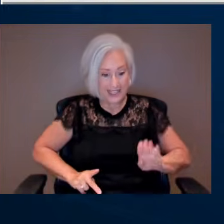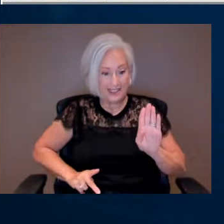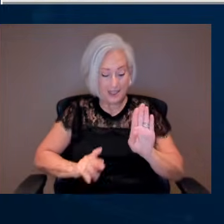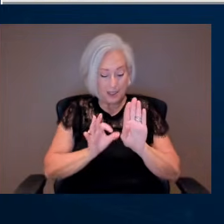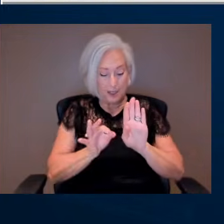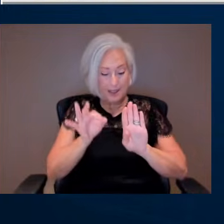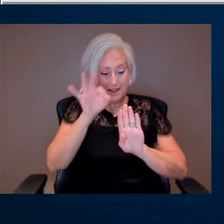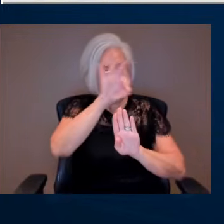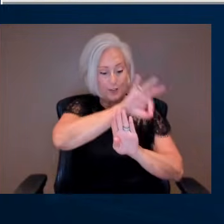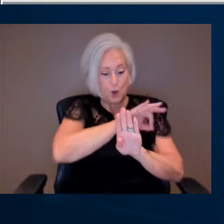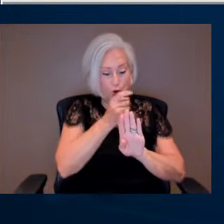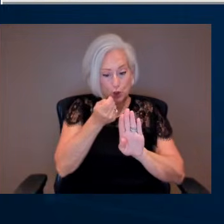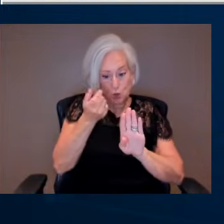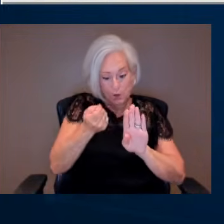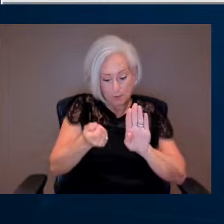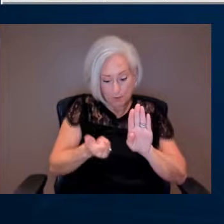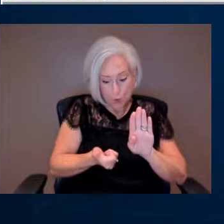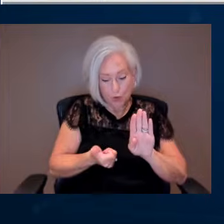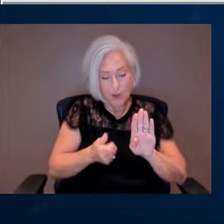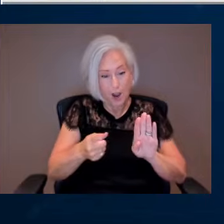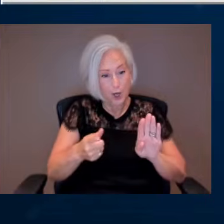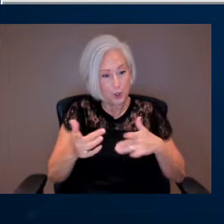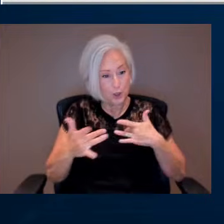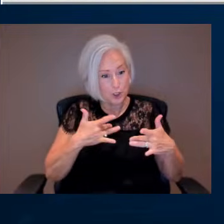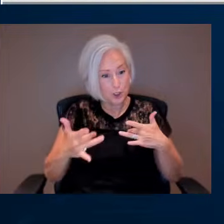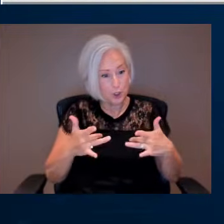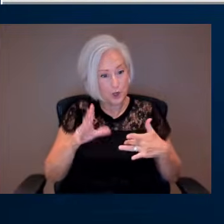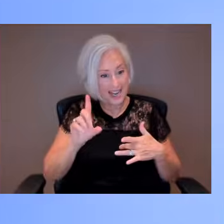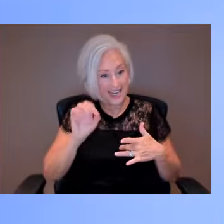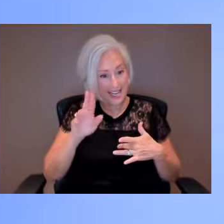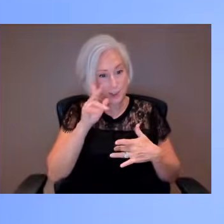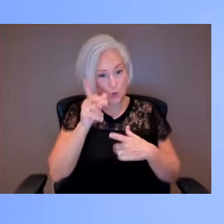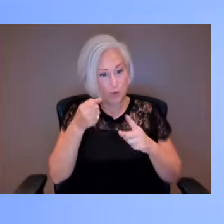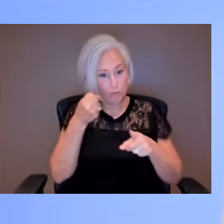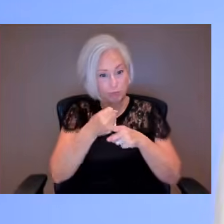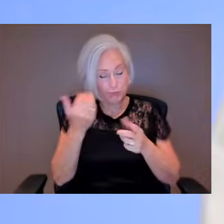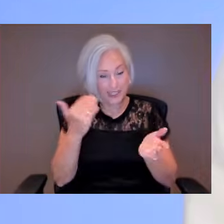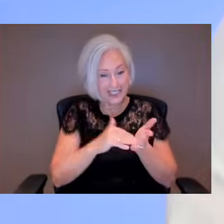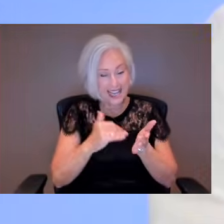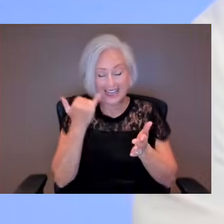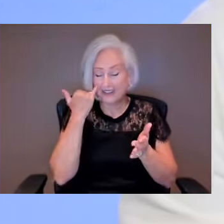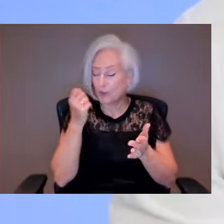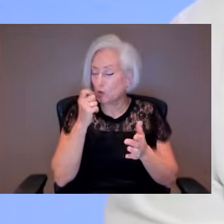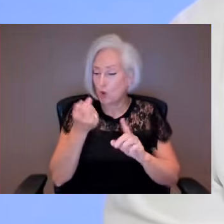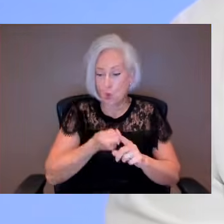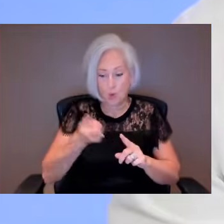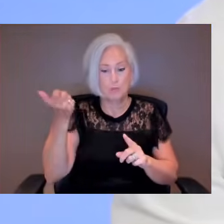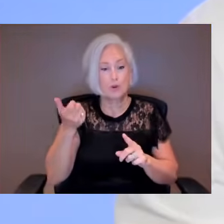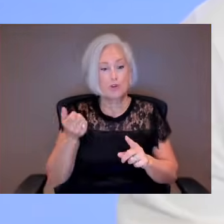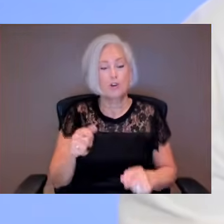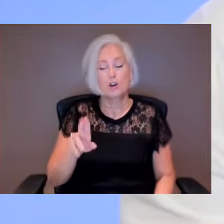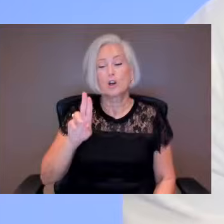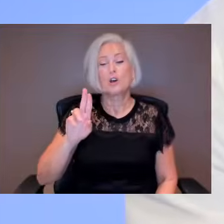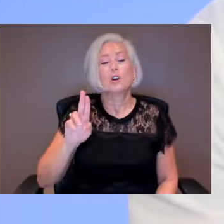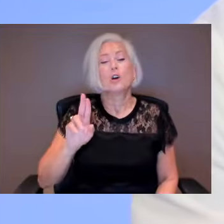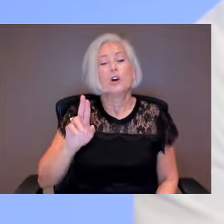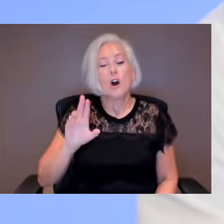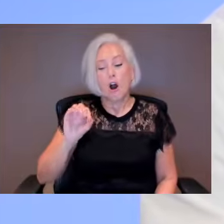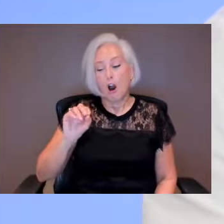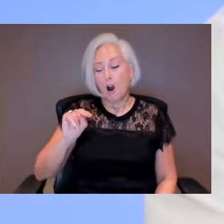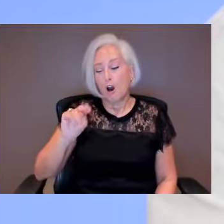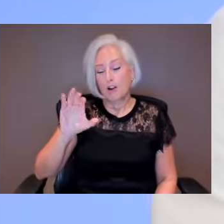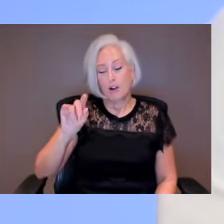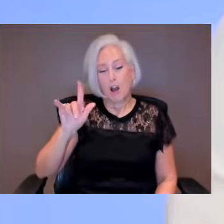back if you don't take them out? So in the urologic oncology literature, the evidence for lymph